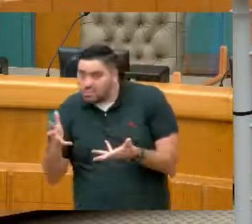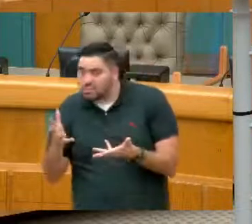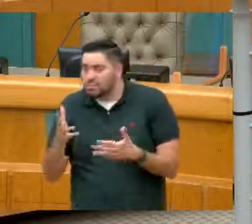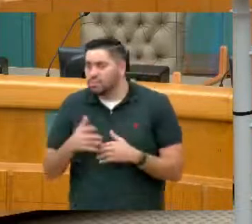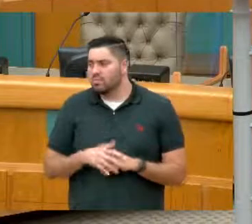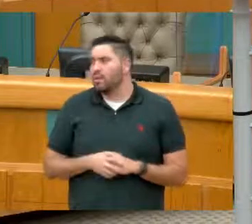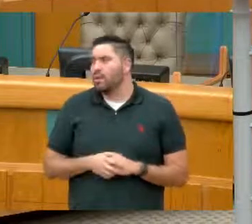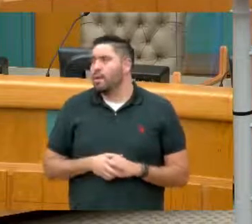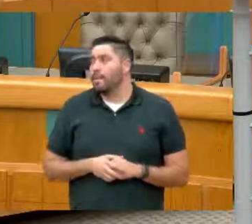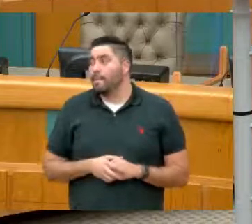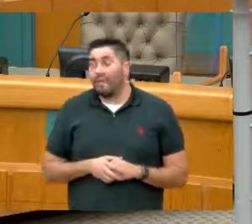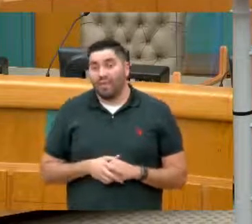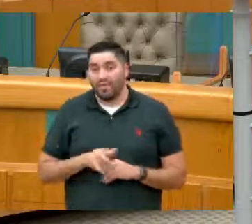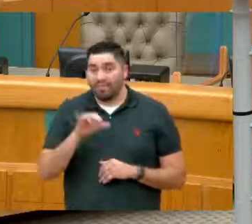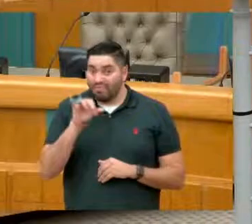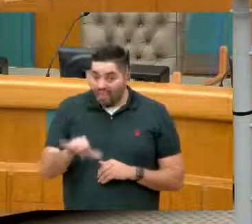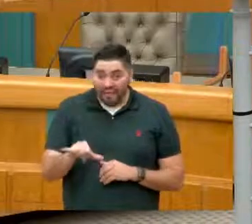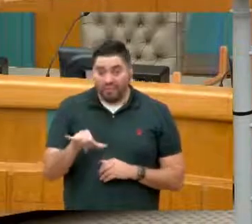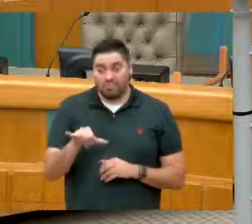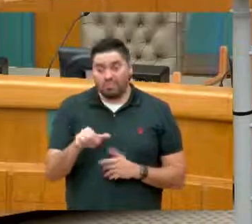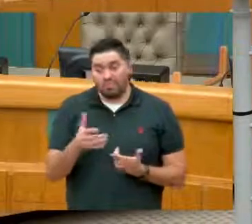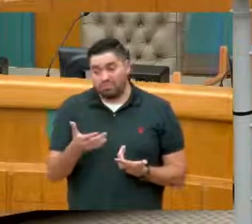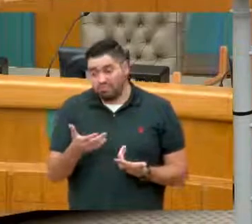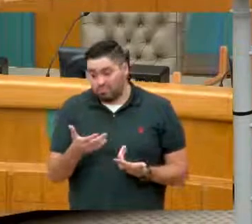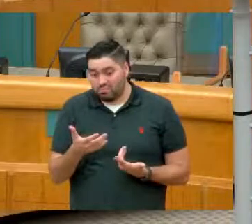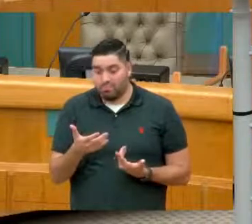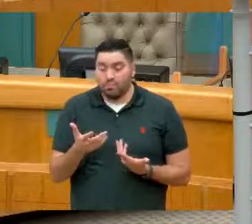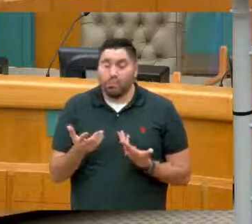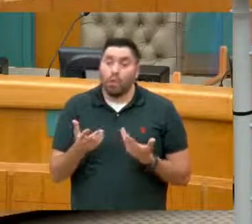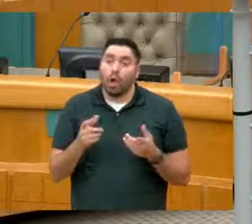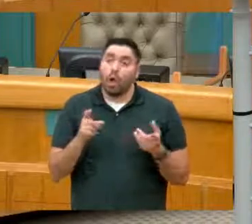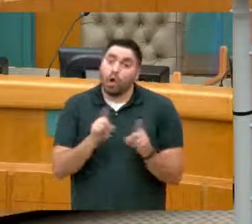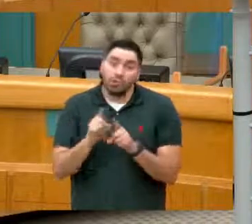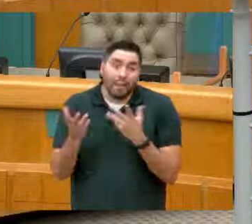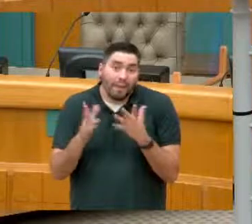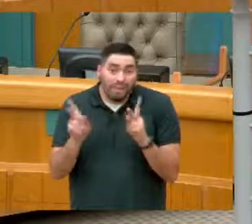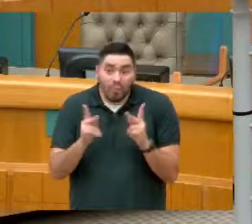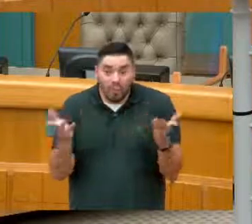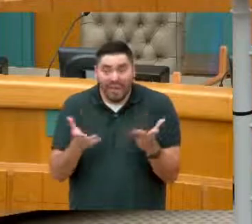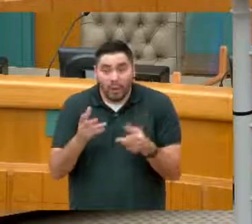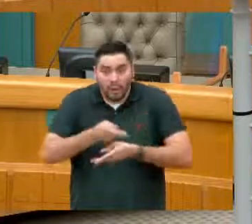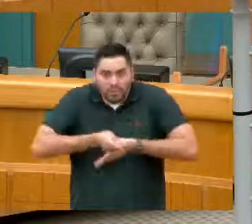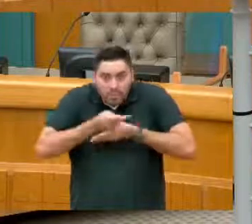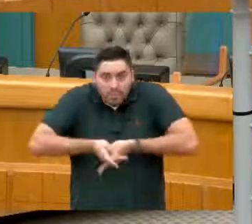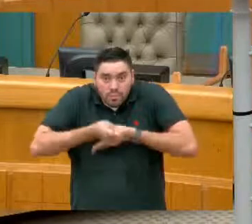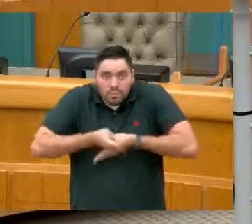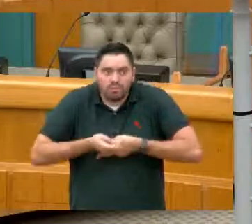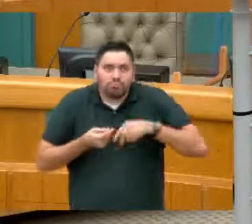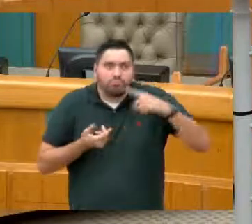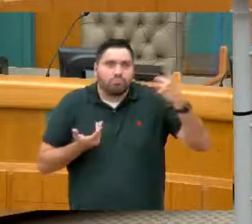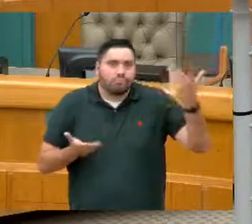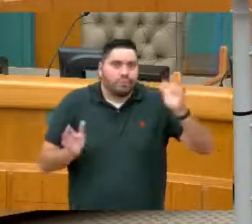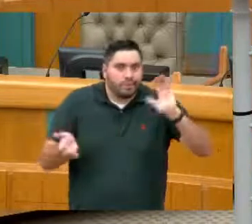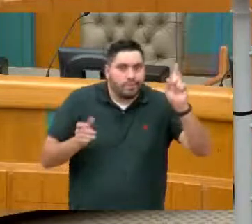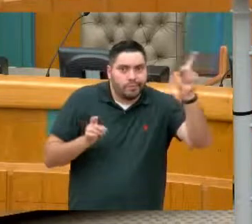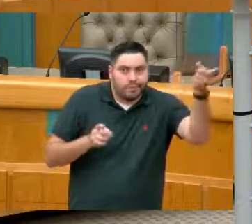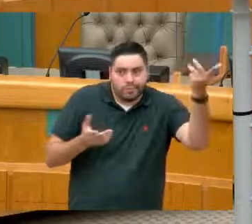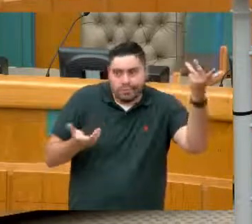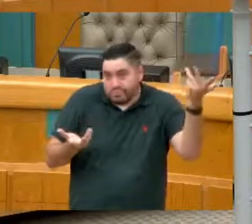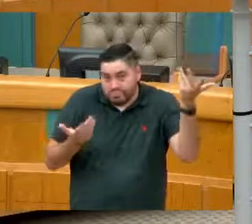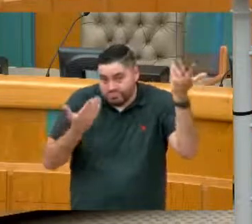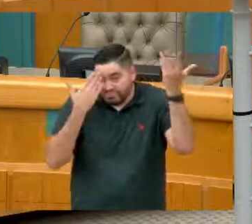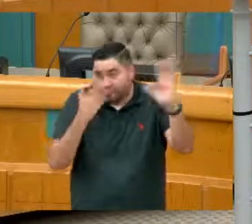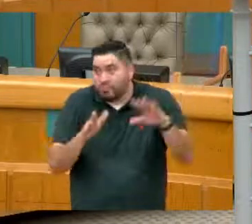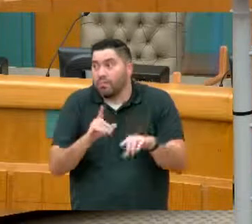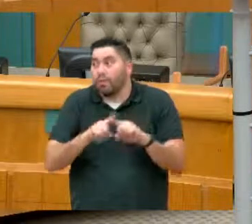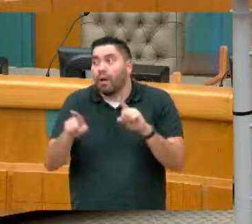and coincide with a greater spread of the virus. So that's sort of an educated conjecture at this point based